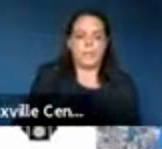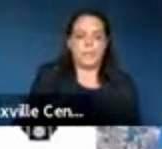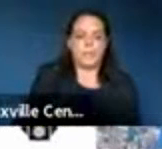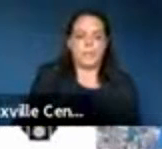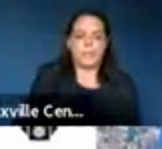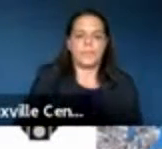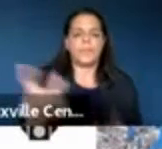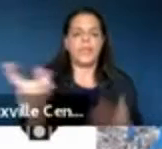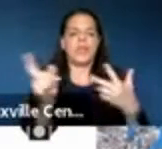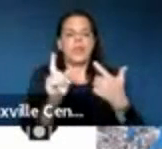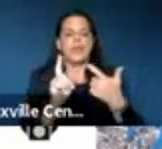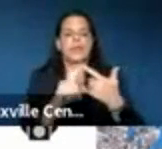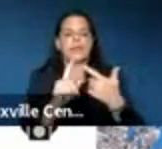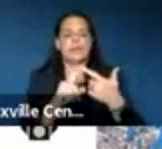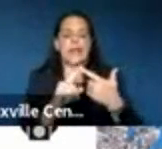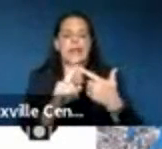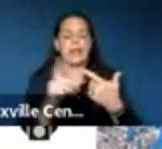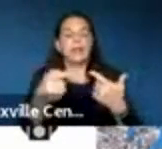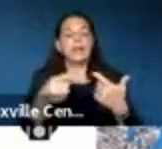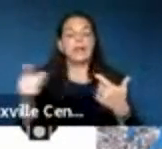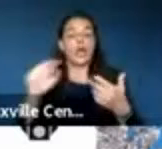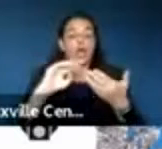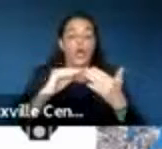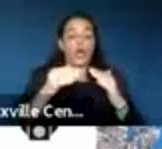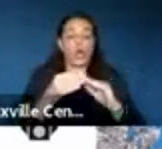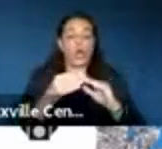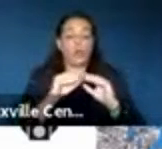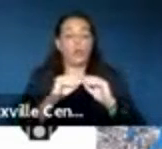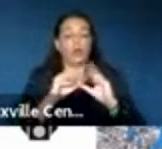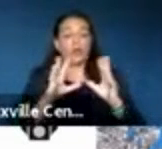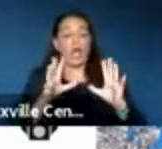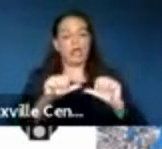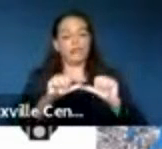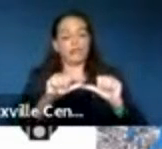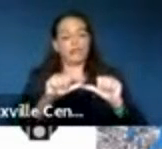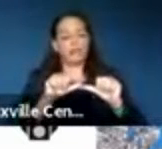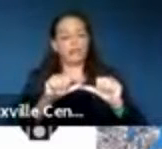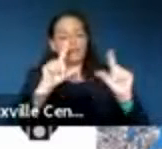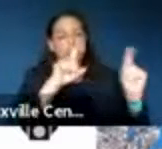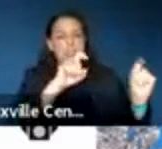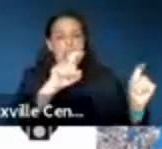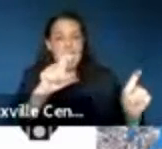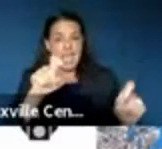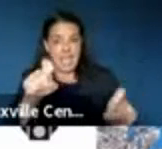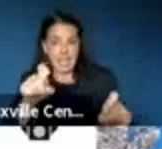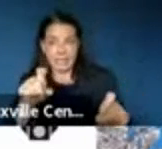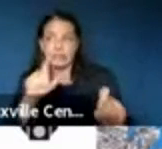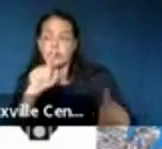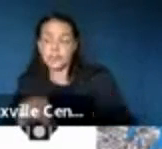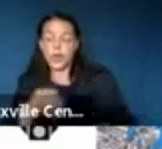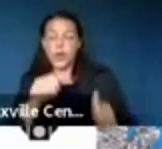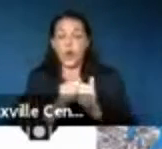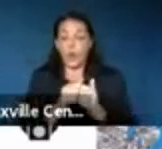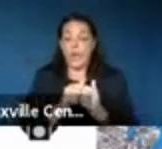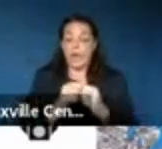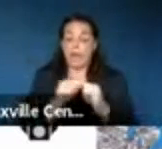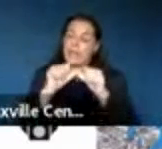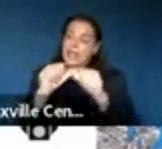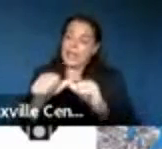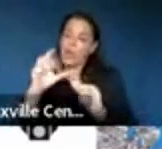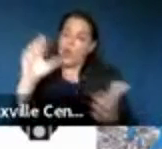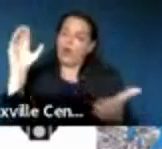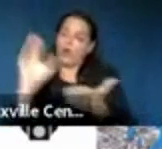benchmark, community-wide sustained and increased diagnostic testing with consistent or decreased test